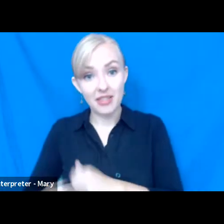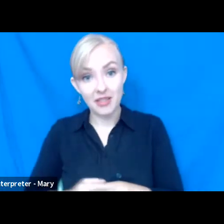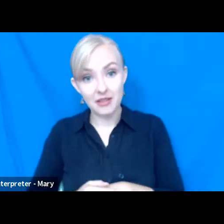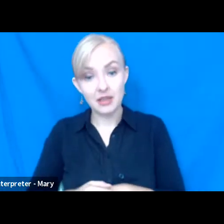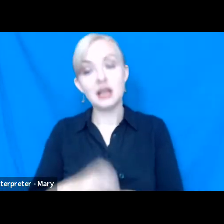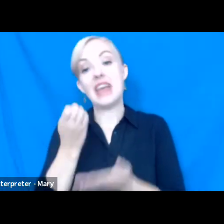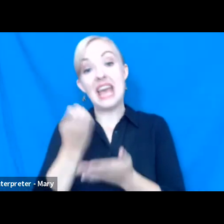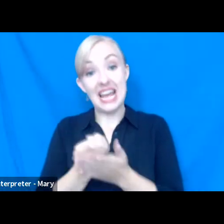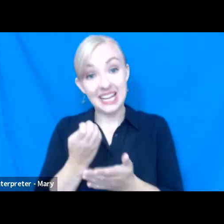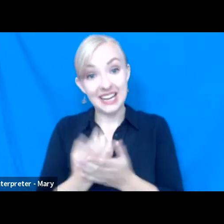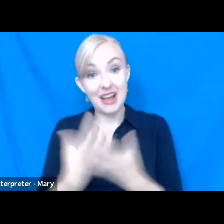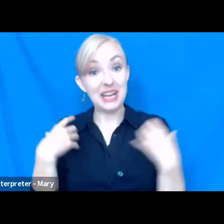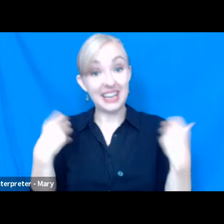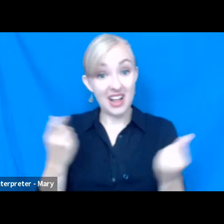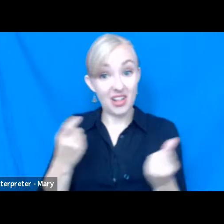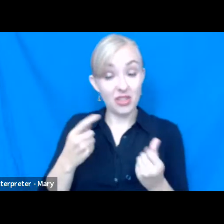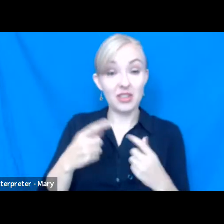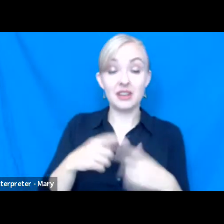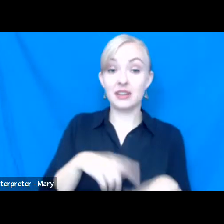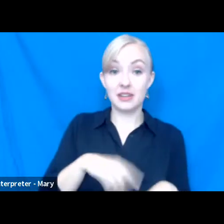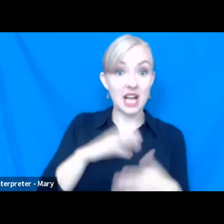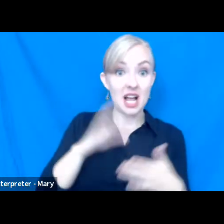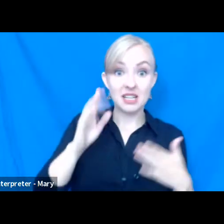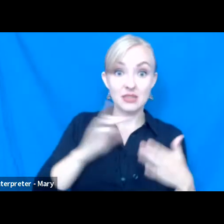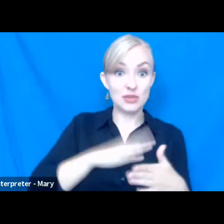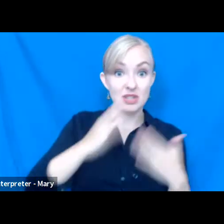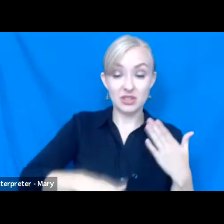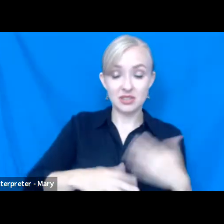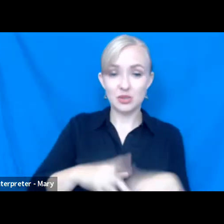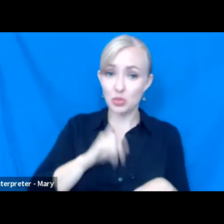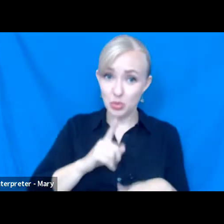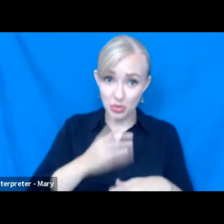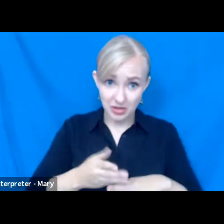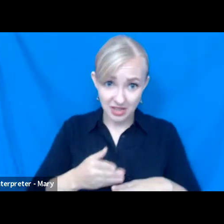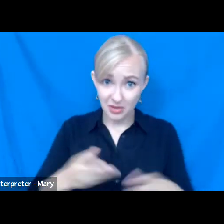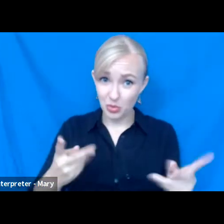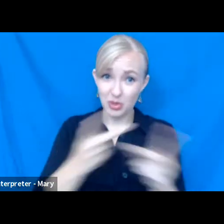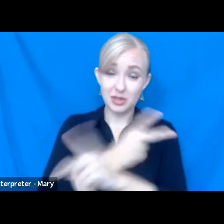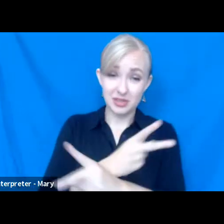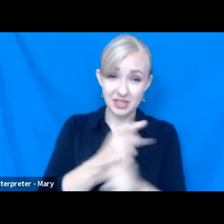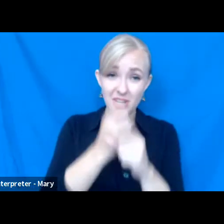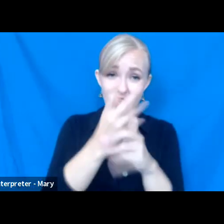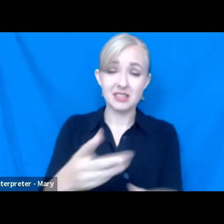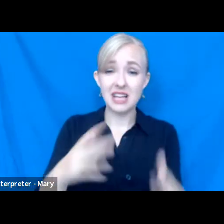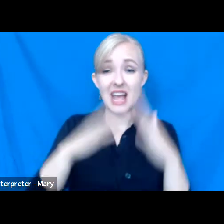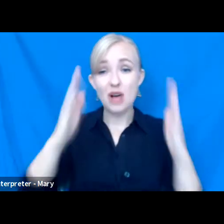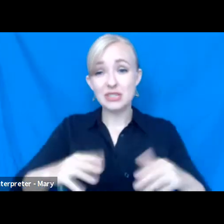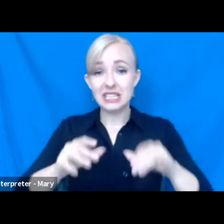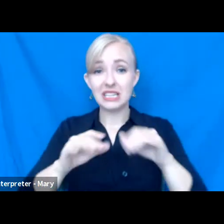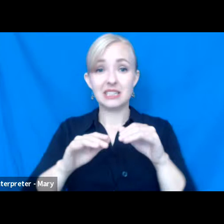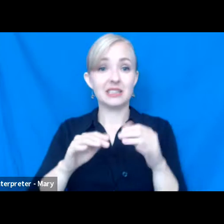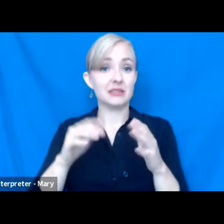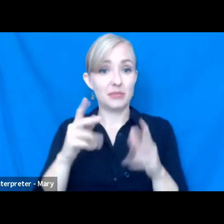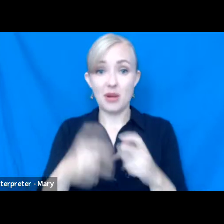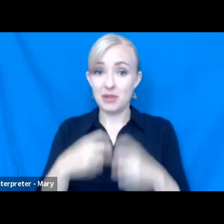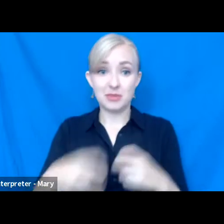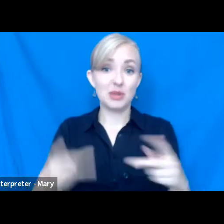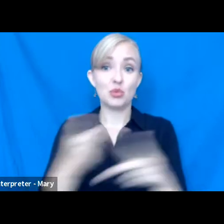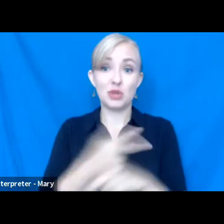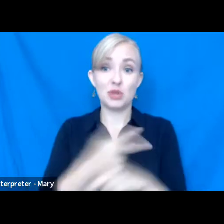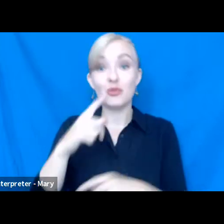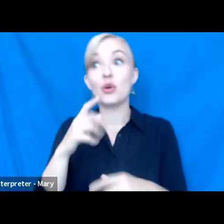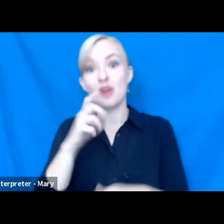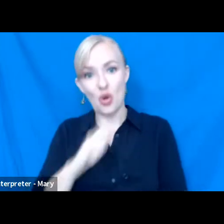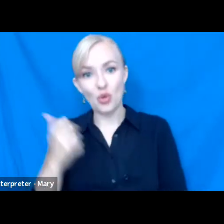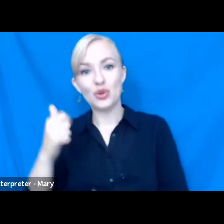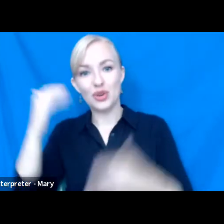consequences of COVID-19 has increased housing instability for older adults and people with disabilities. We've seen the